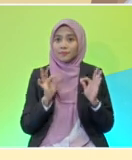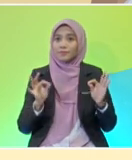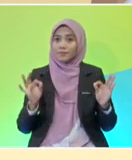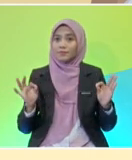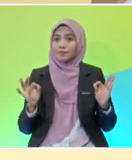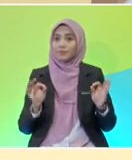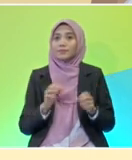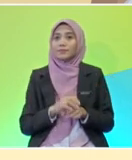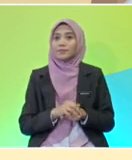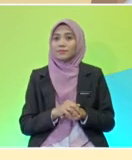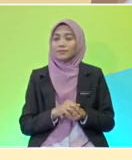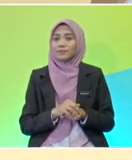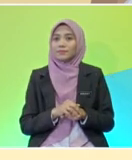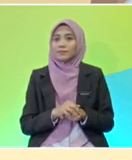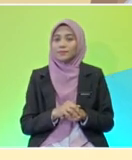Maisara?